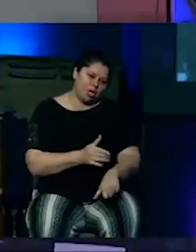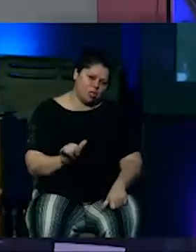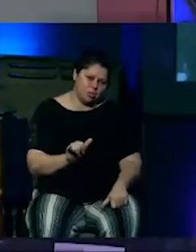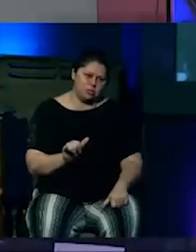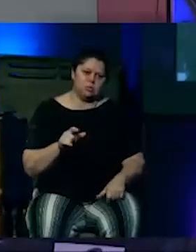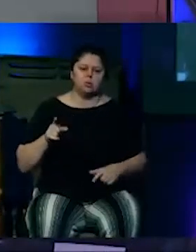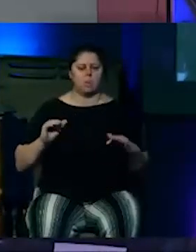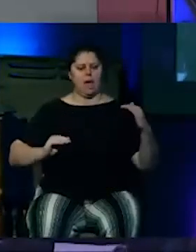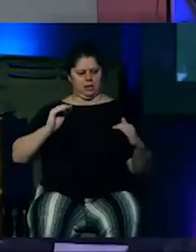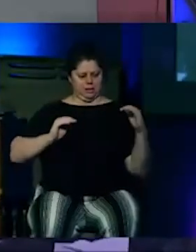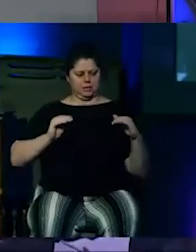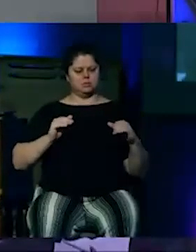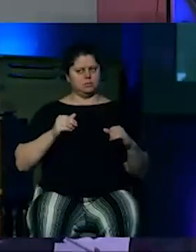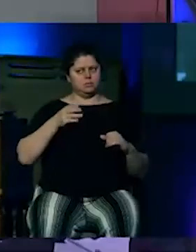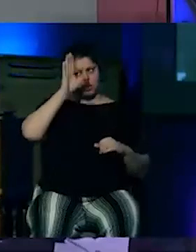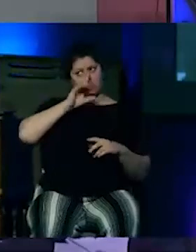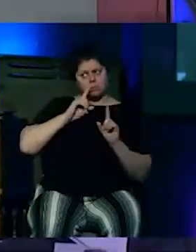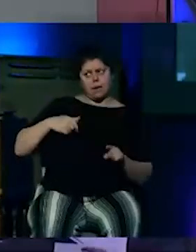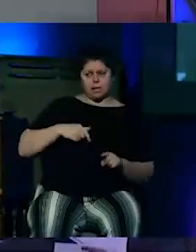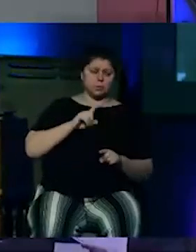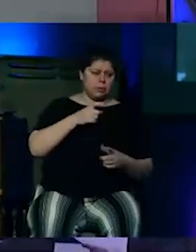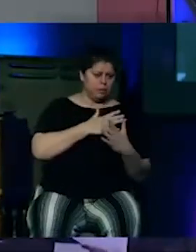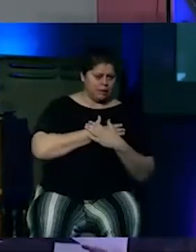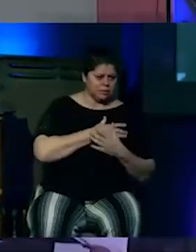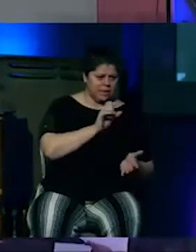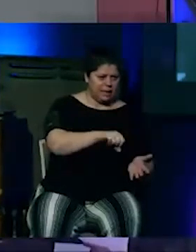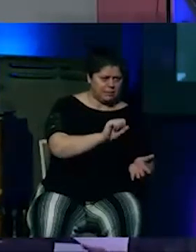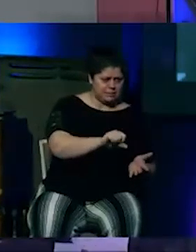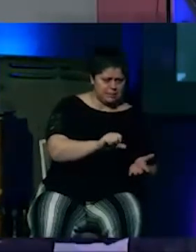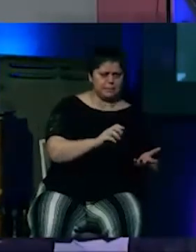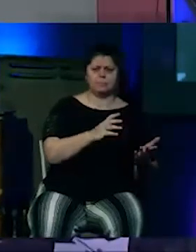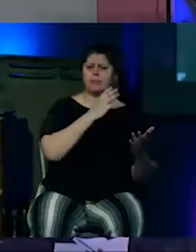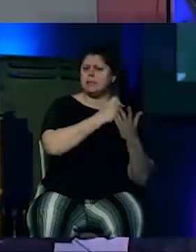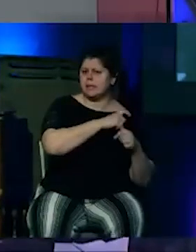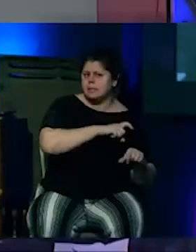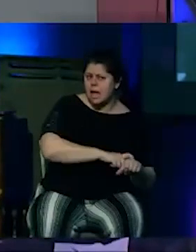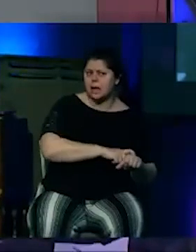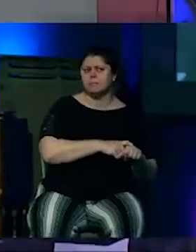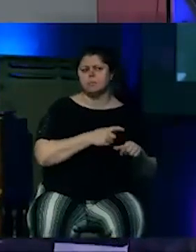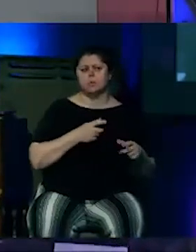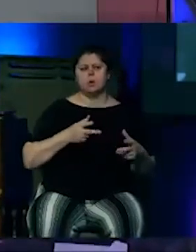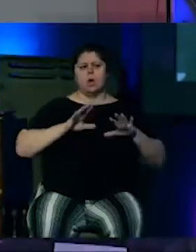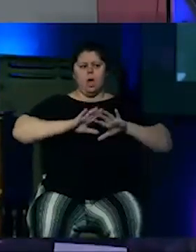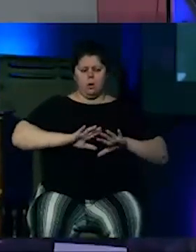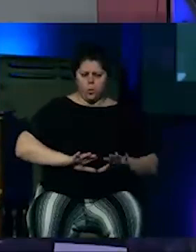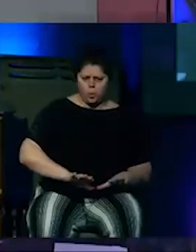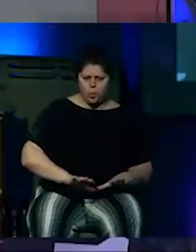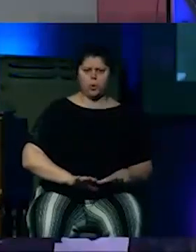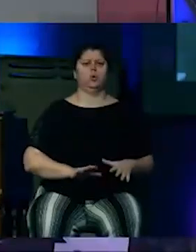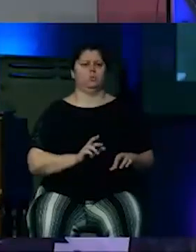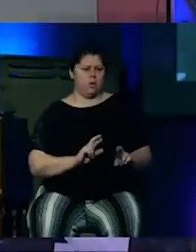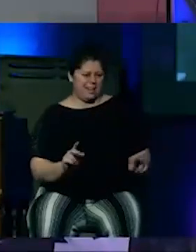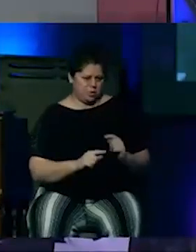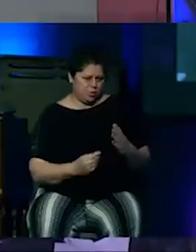to rest as God commanded us, but and to take the time to let land lay fallow to grow again, and